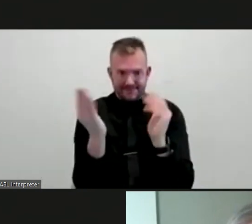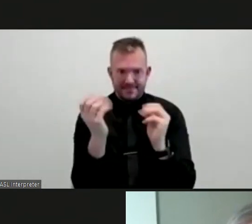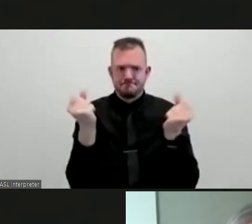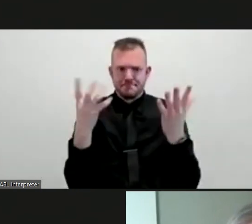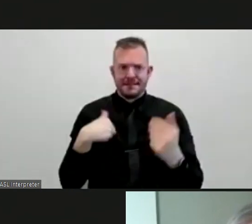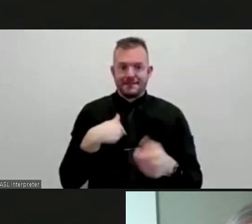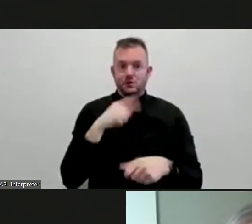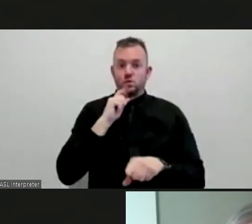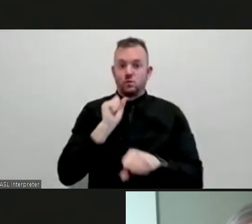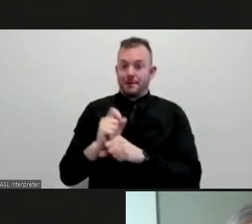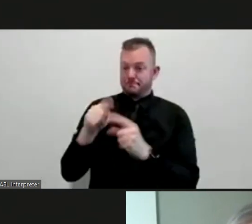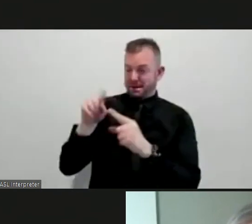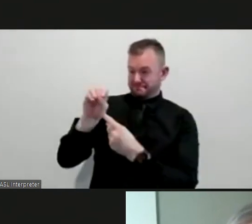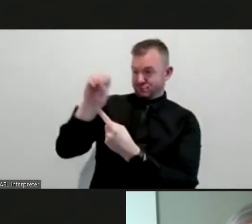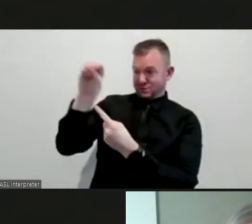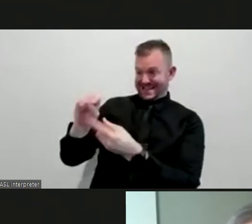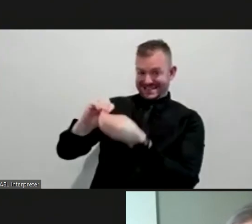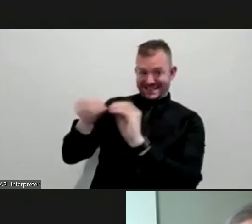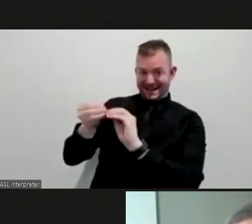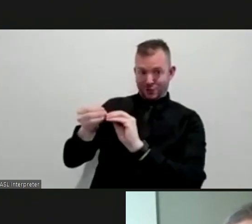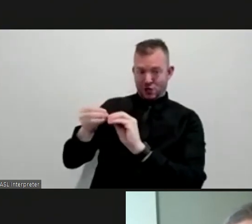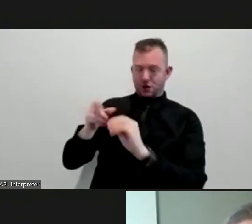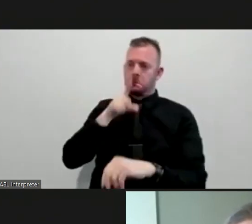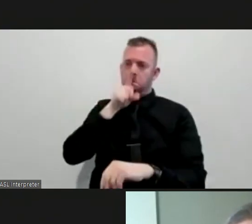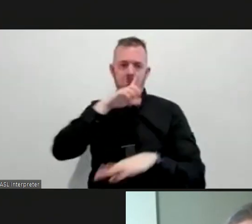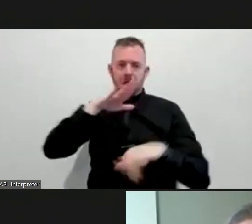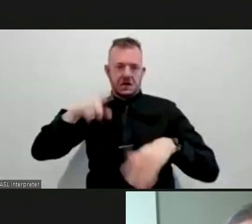the road on phase 1B3.